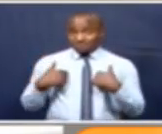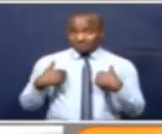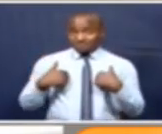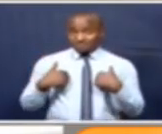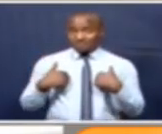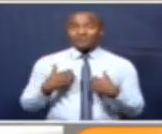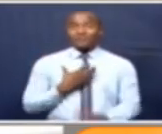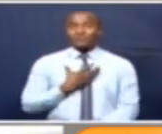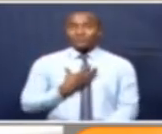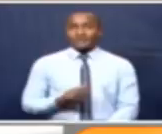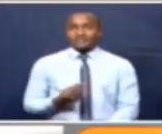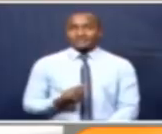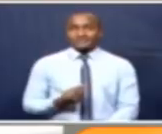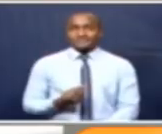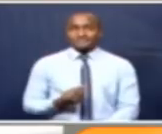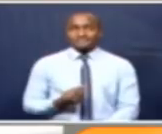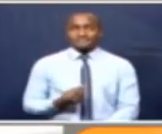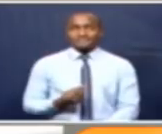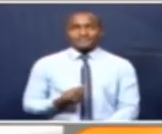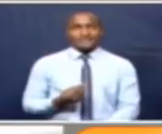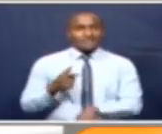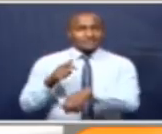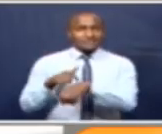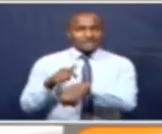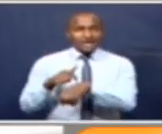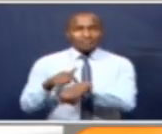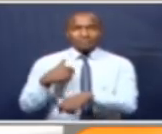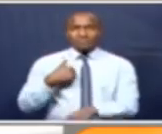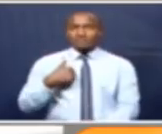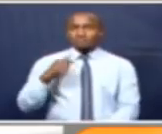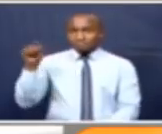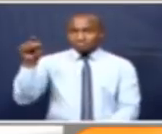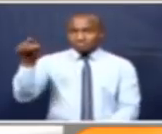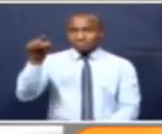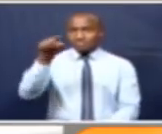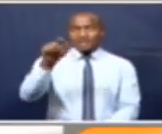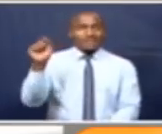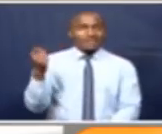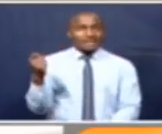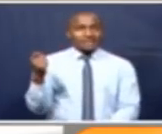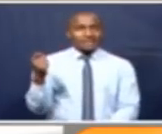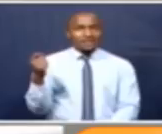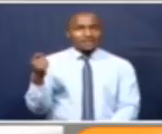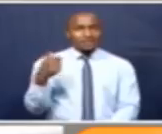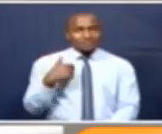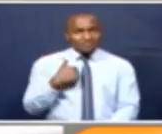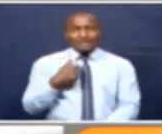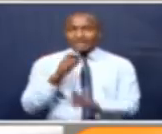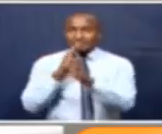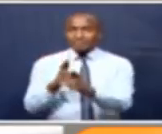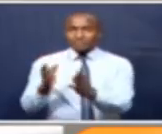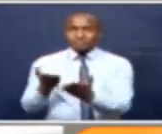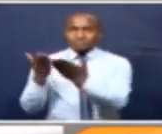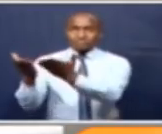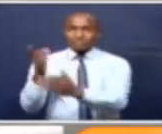that point once I did my visit to the various counties in the country. And I came back, I gave my report. I had hoped